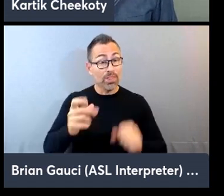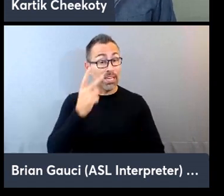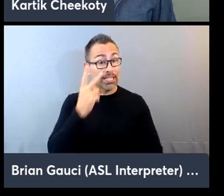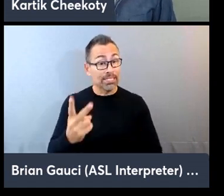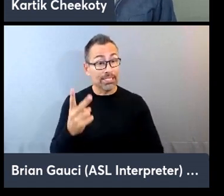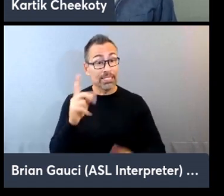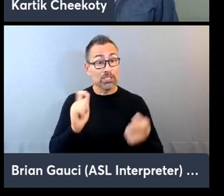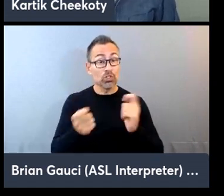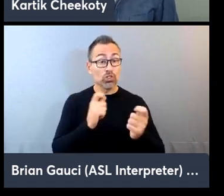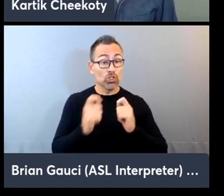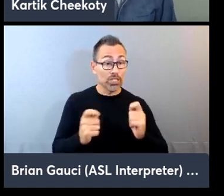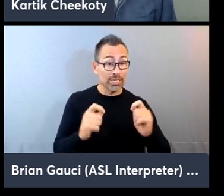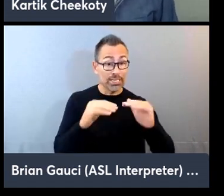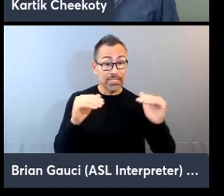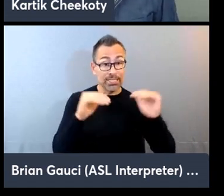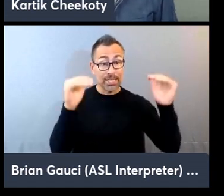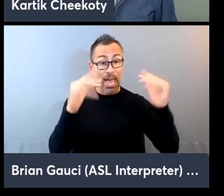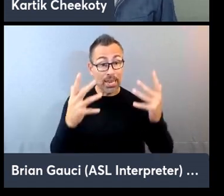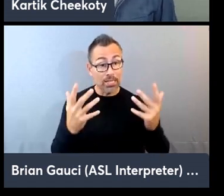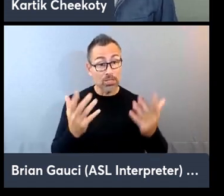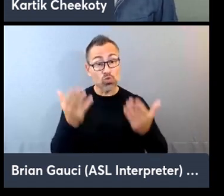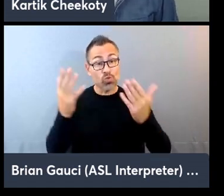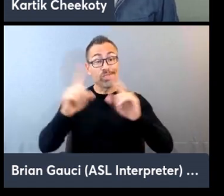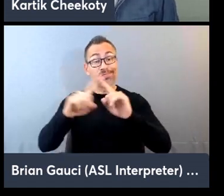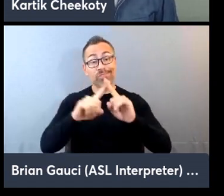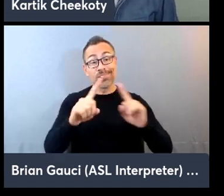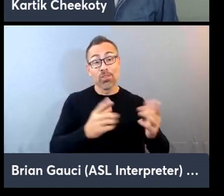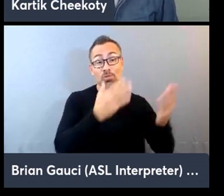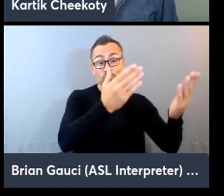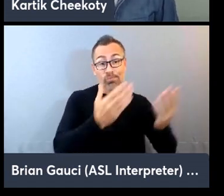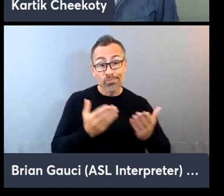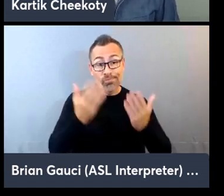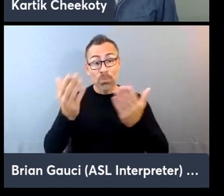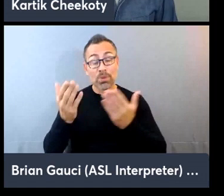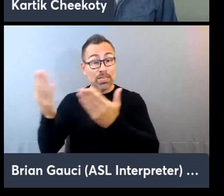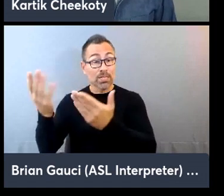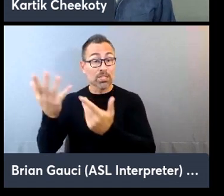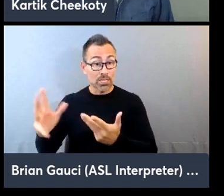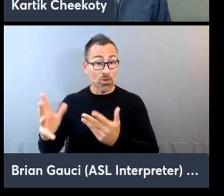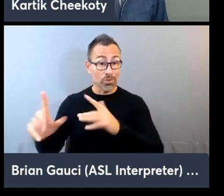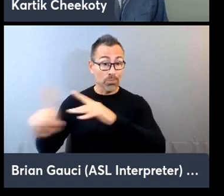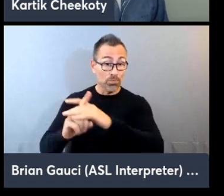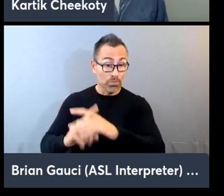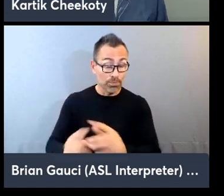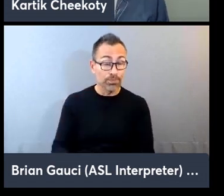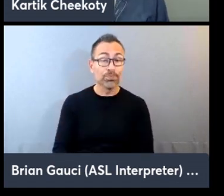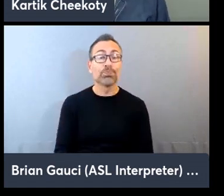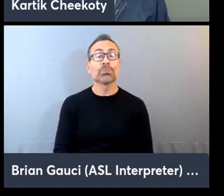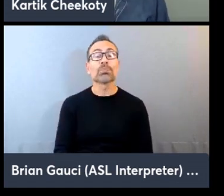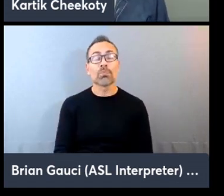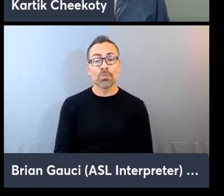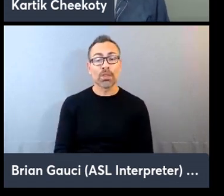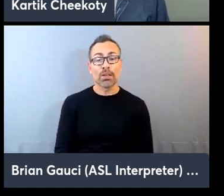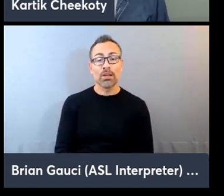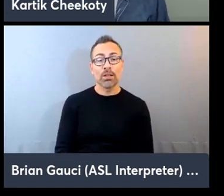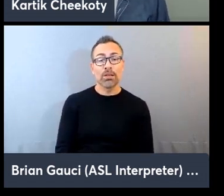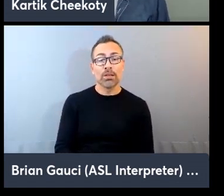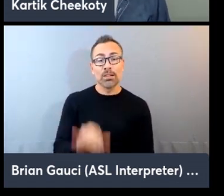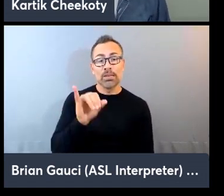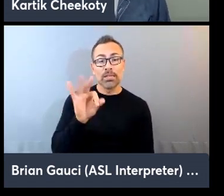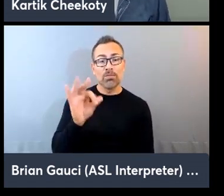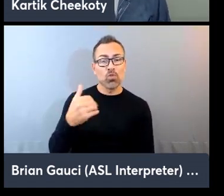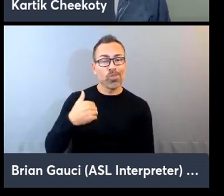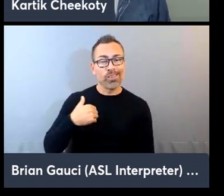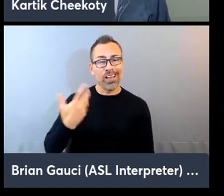statuses across different recommendations that they've surfaced to you. Now, if you've had an offline conversation with your